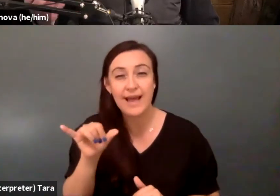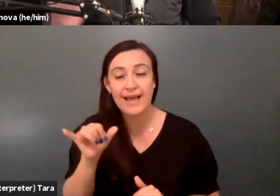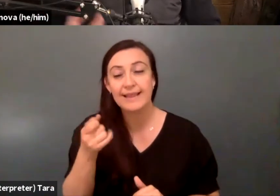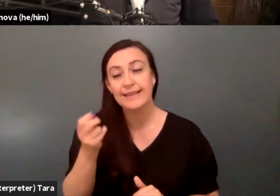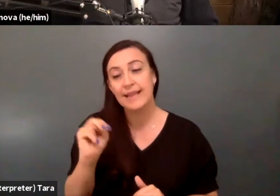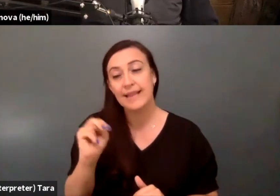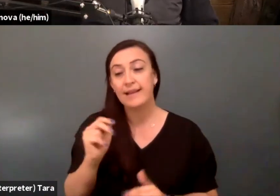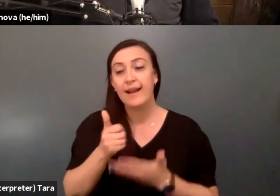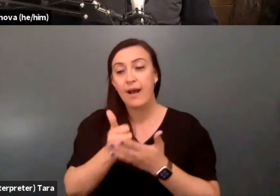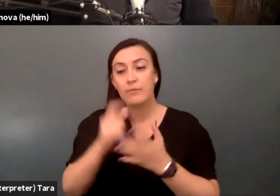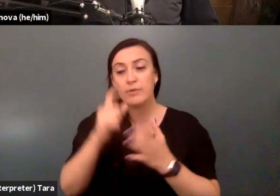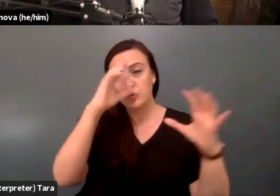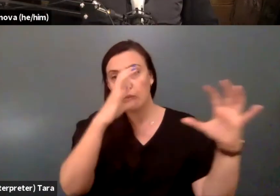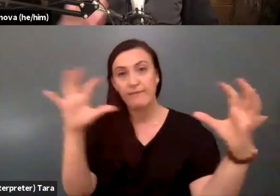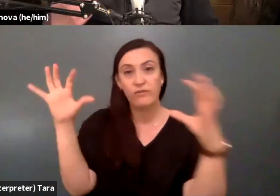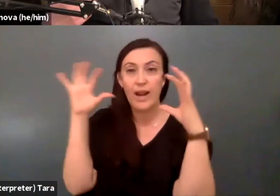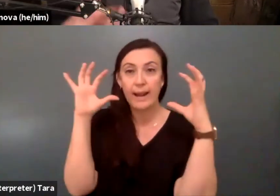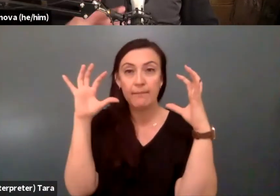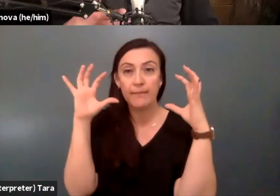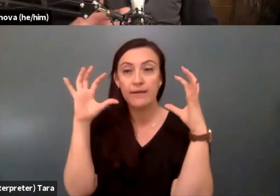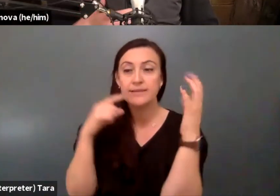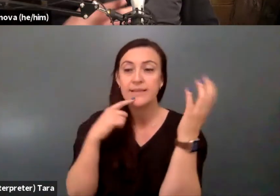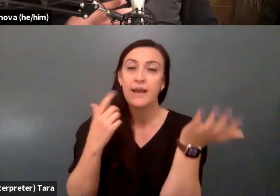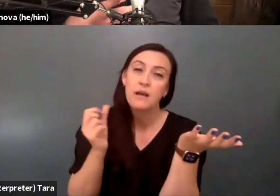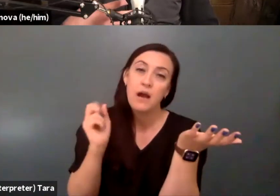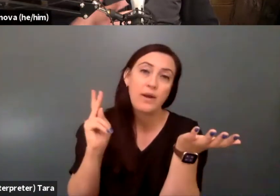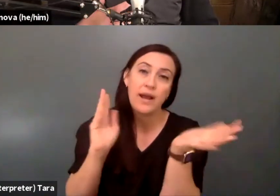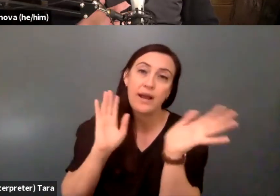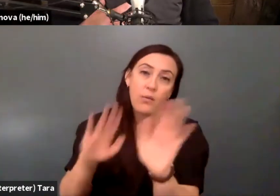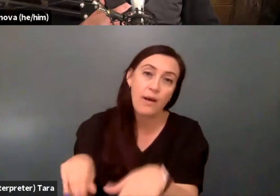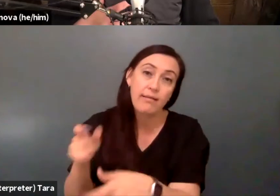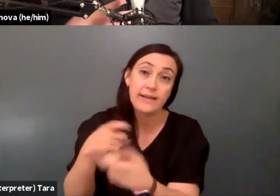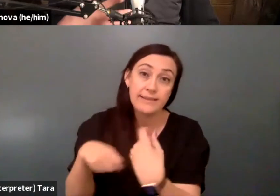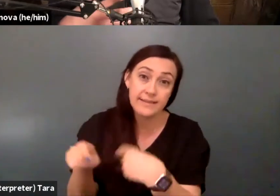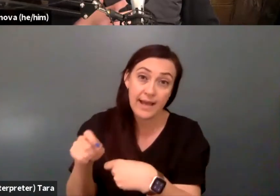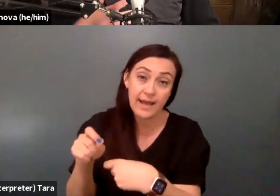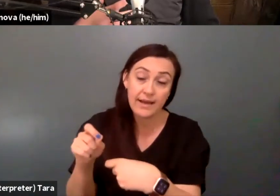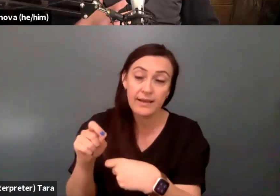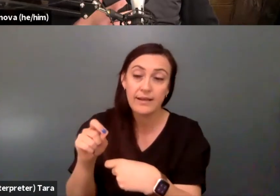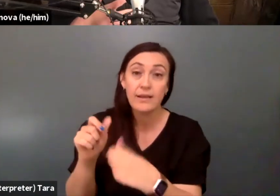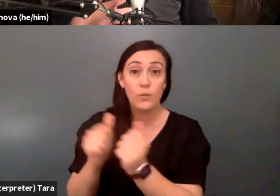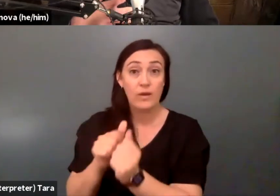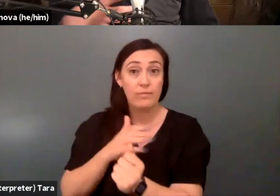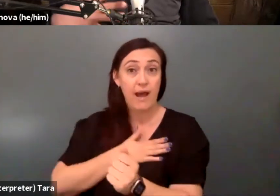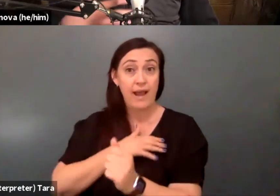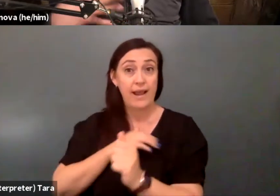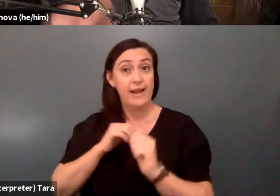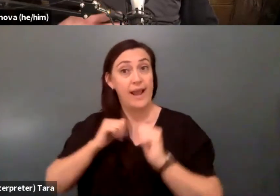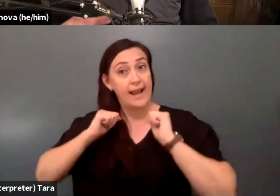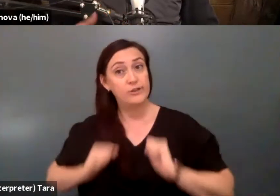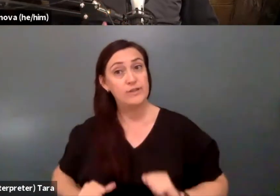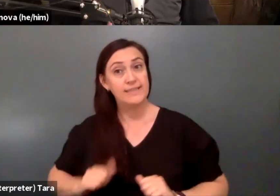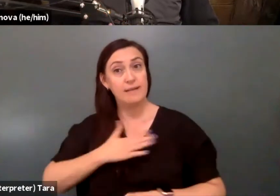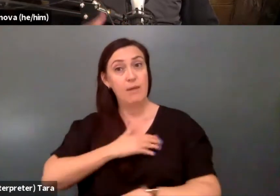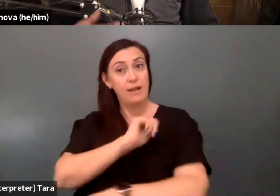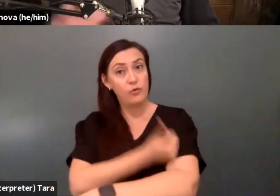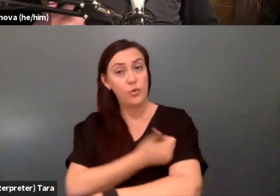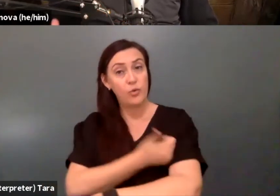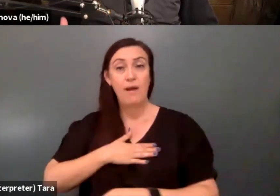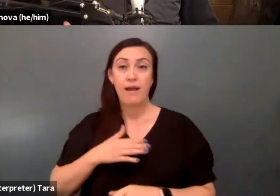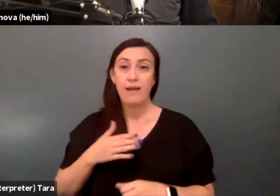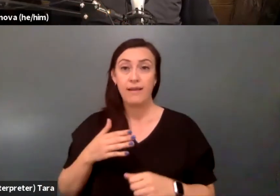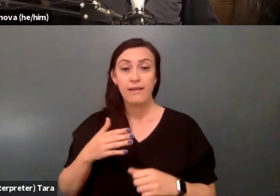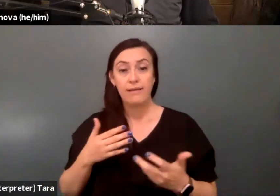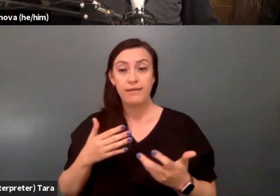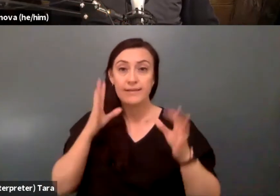helps to reframe, to say, okay, well, then what, with my agency and autonomy and the decisions that I can make, how do I